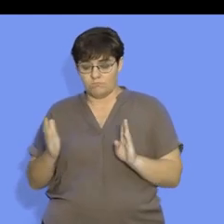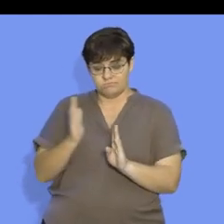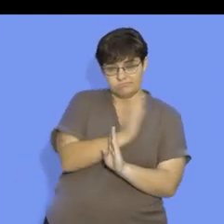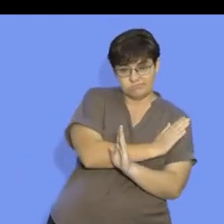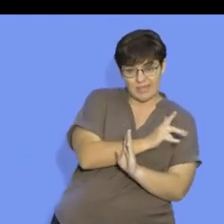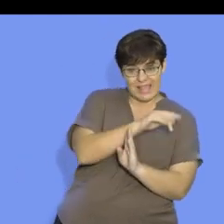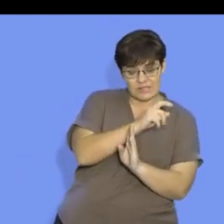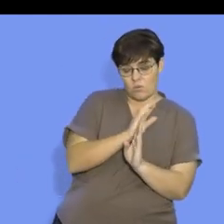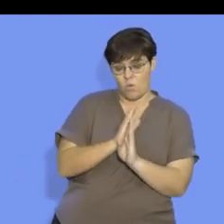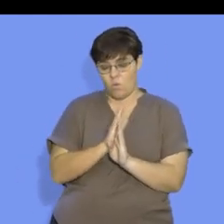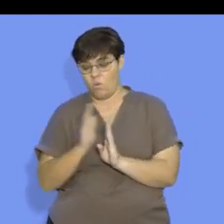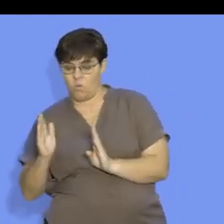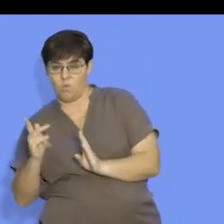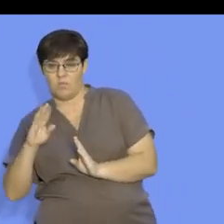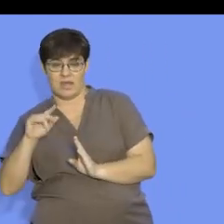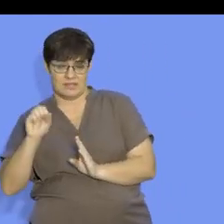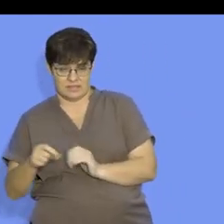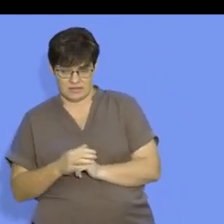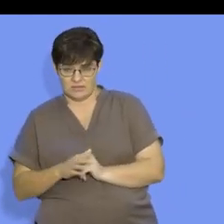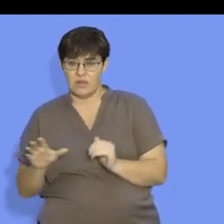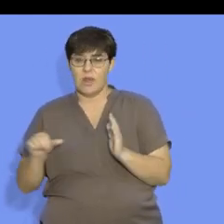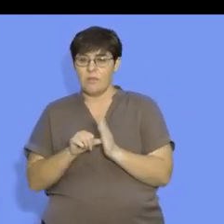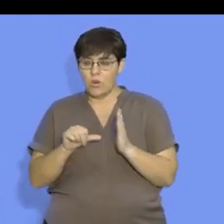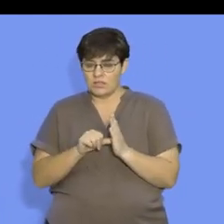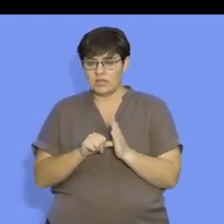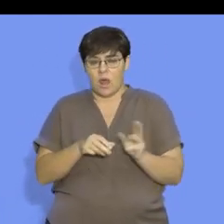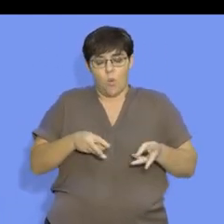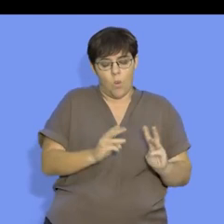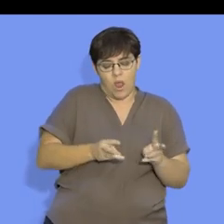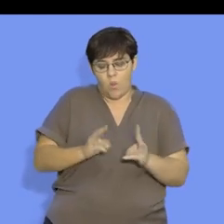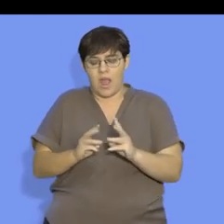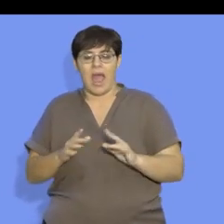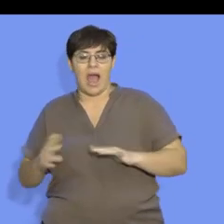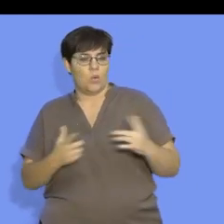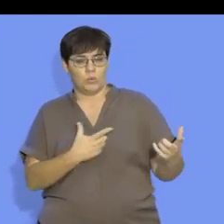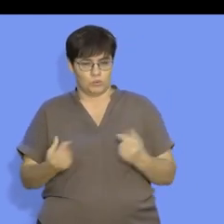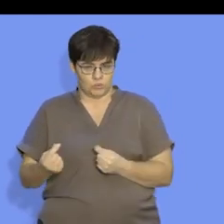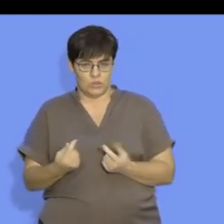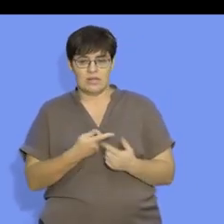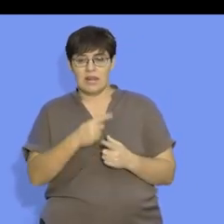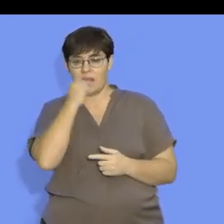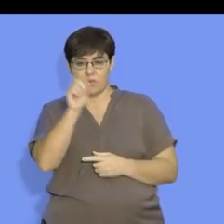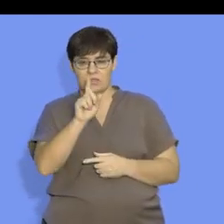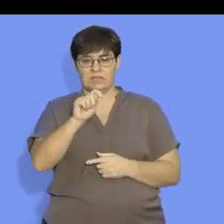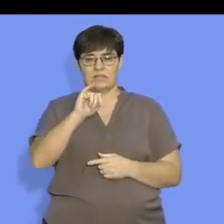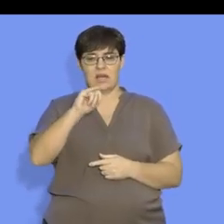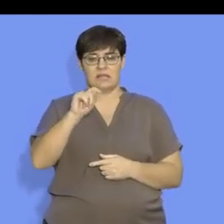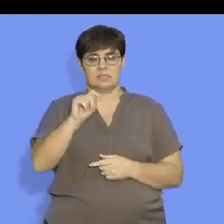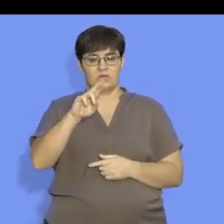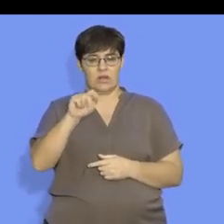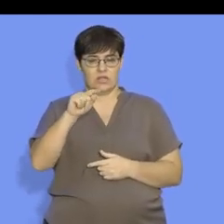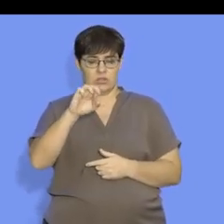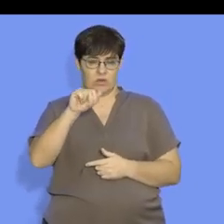also try and discuss in this segment some of the important aspects of a technique that is referred to as a